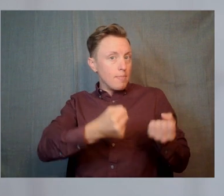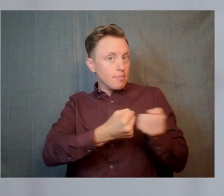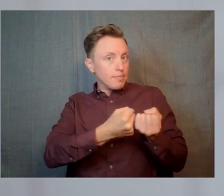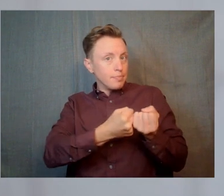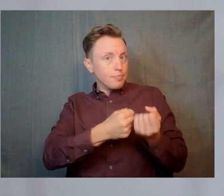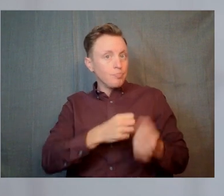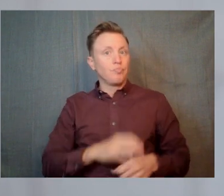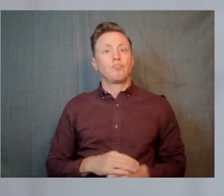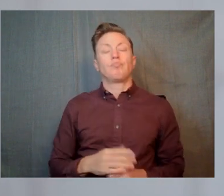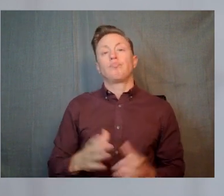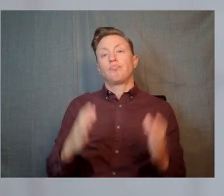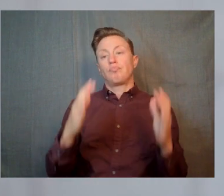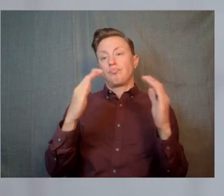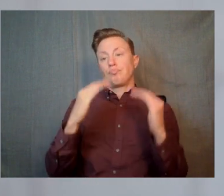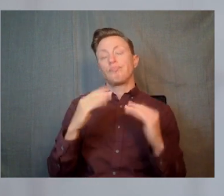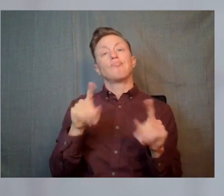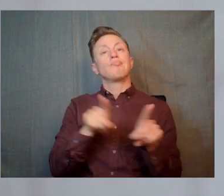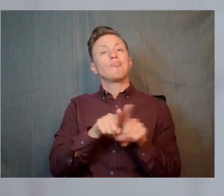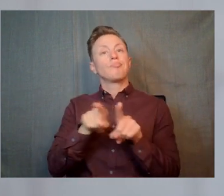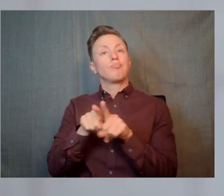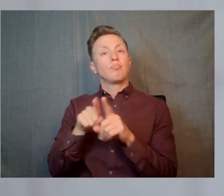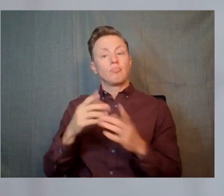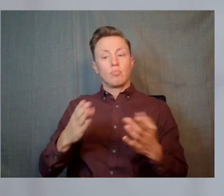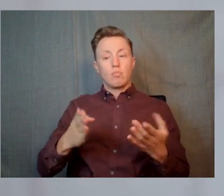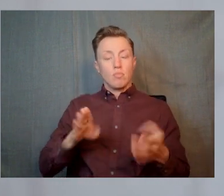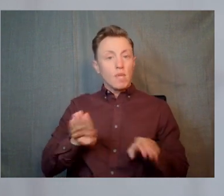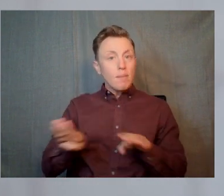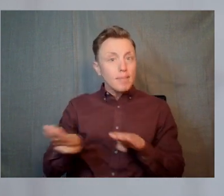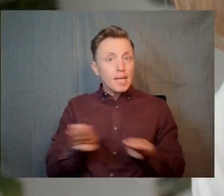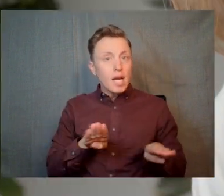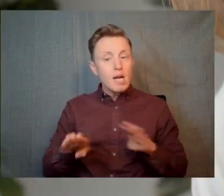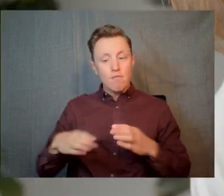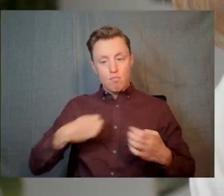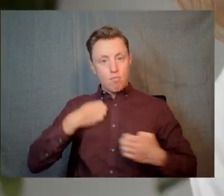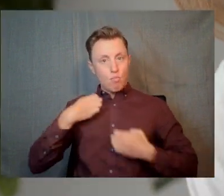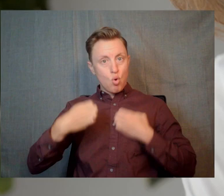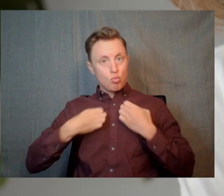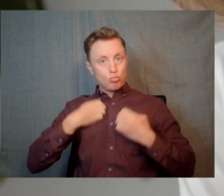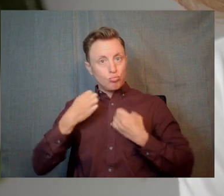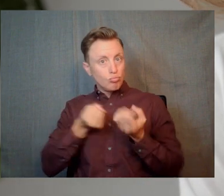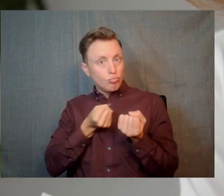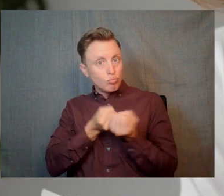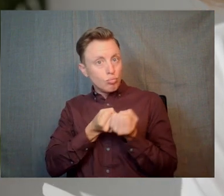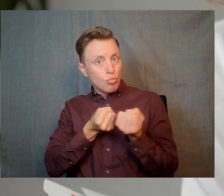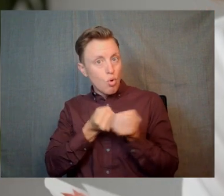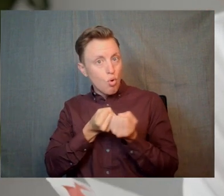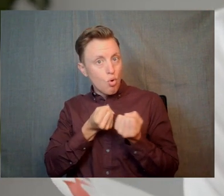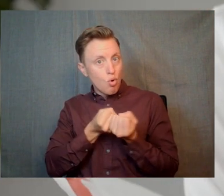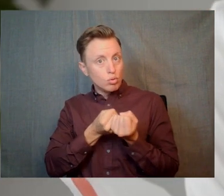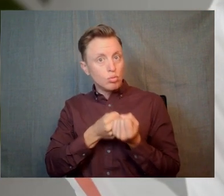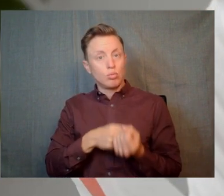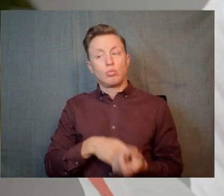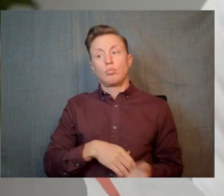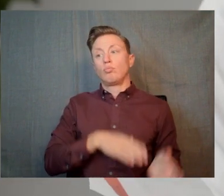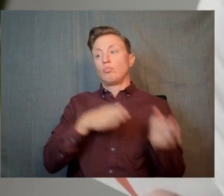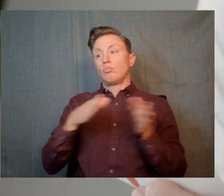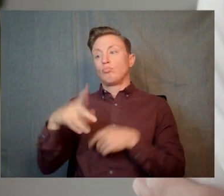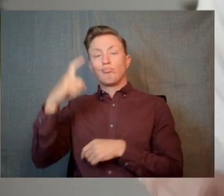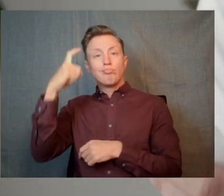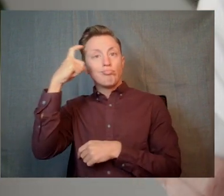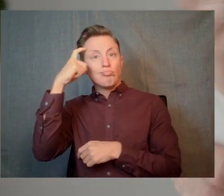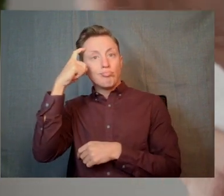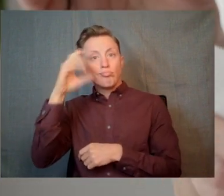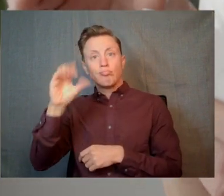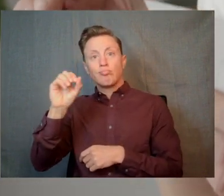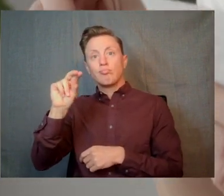having help with their behavior and emotions. People may also need help with